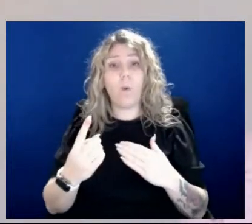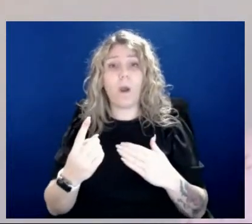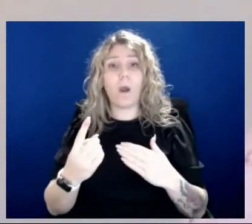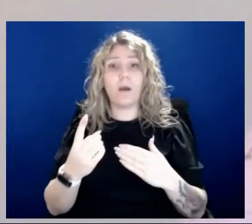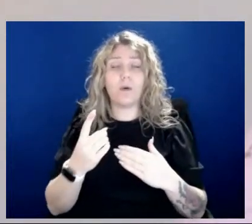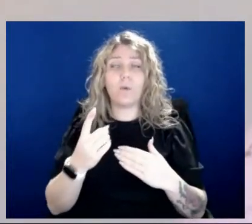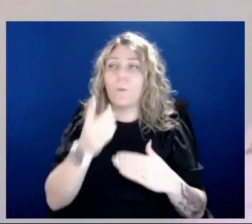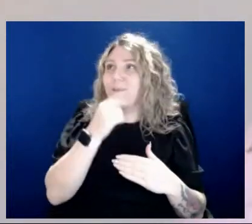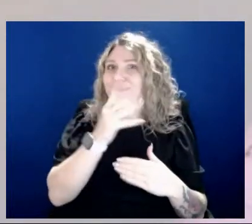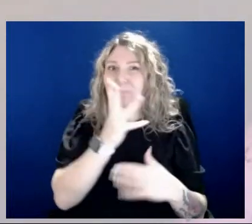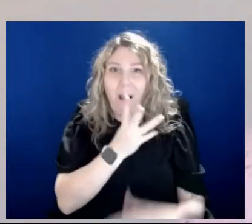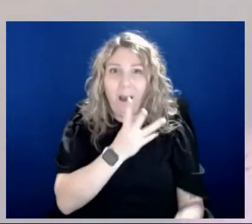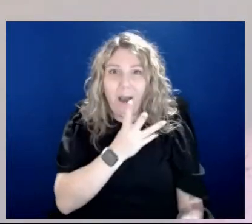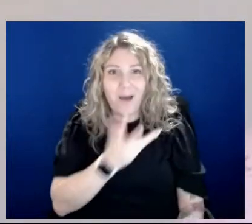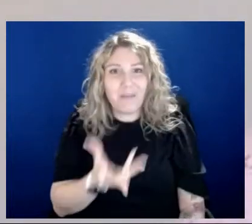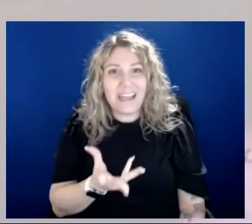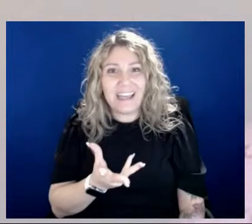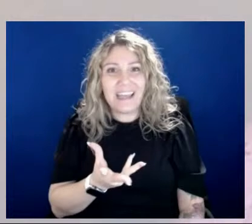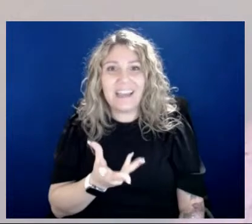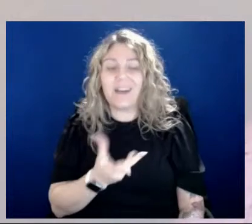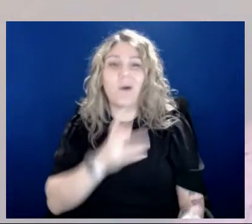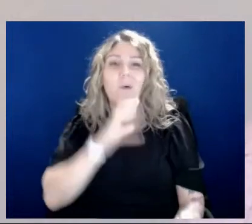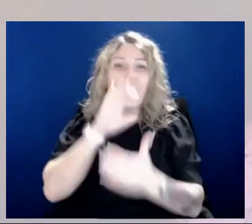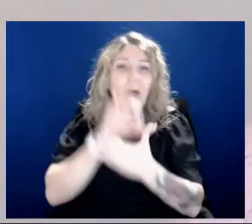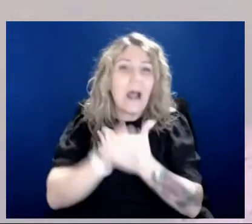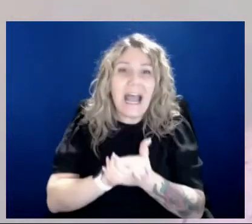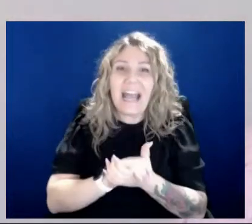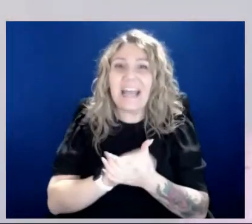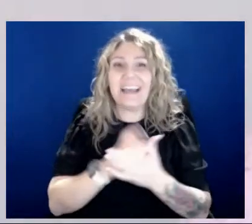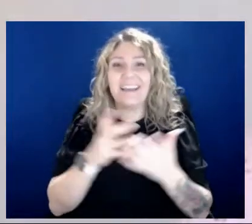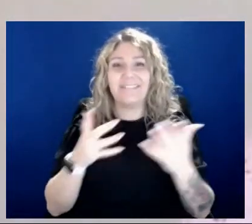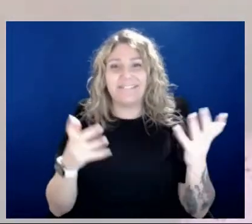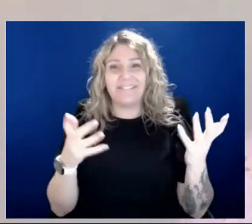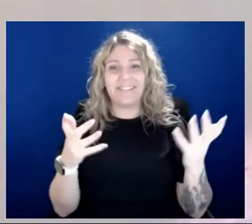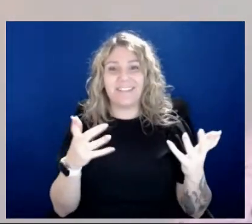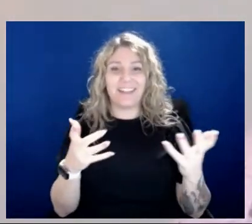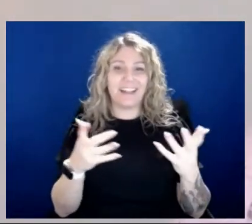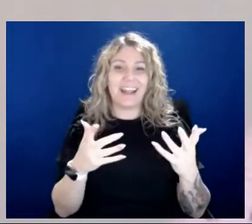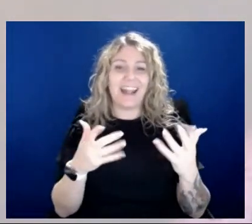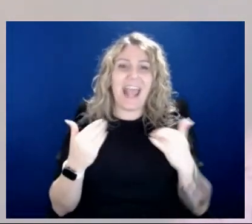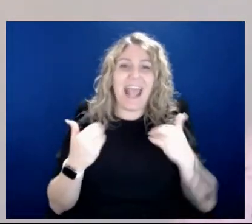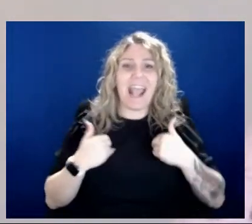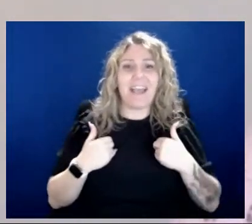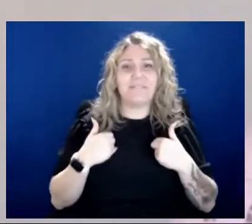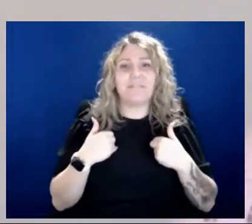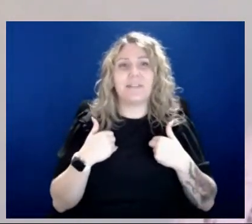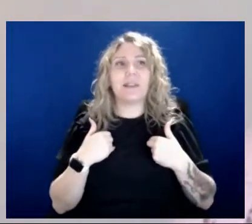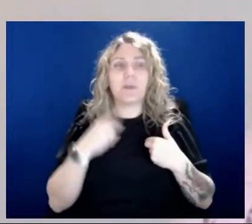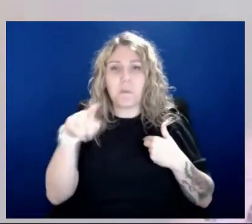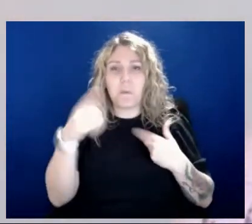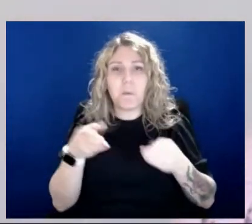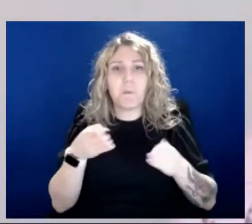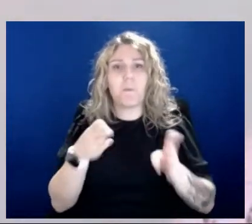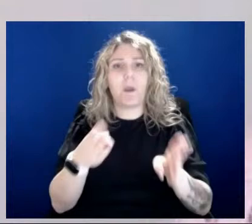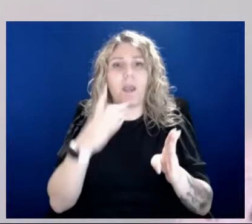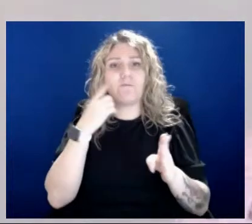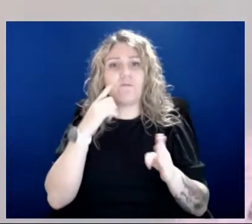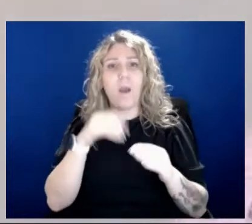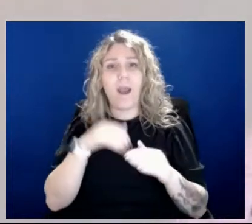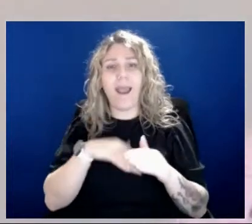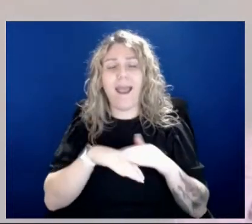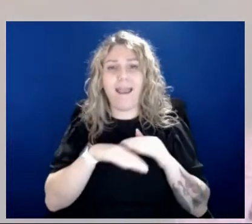mom, who's a wife, to have the only way to have access